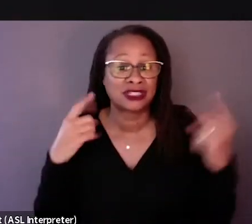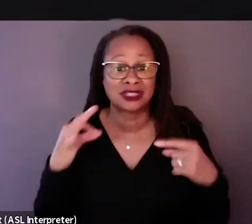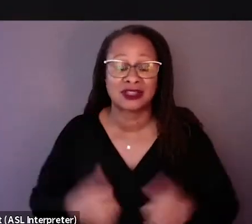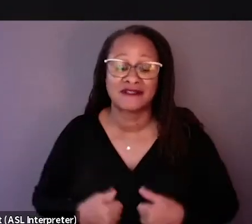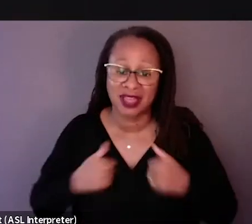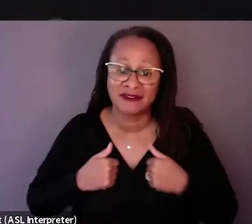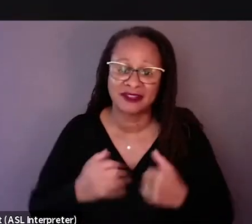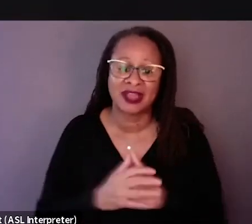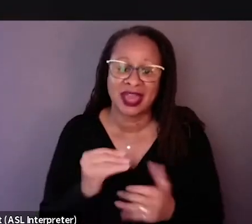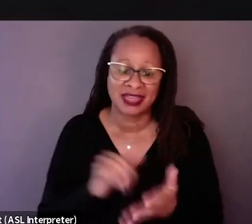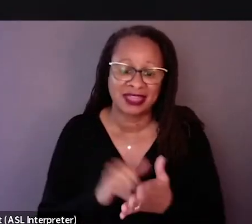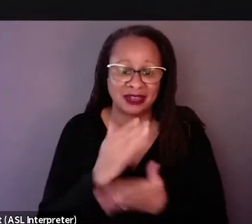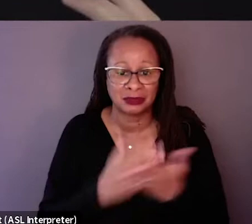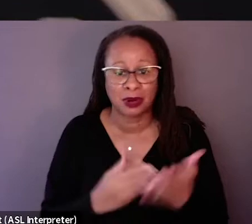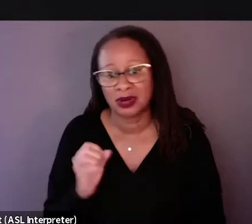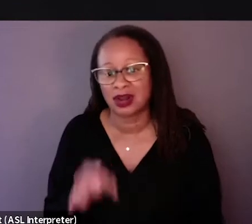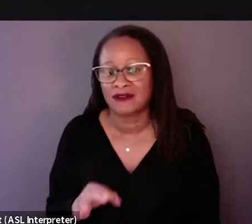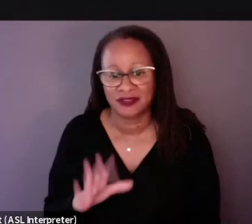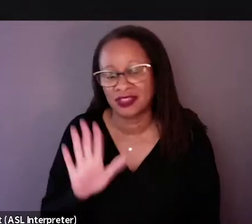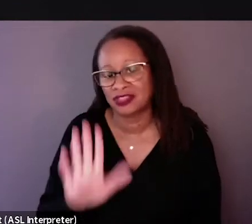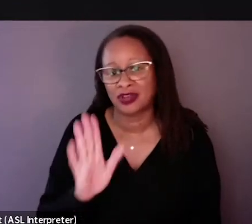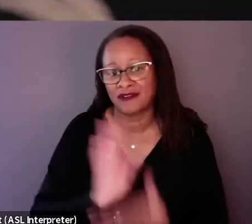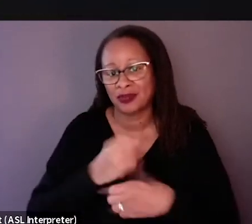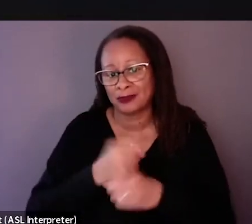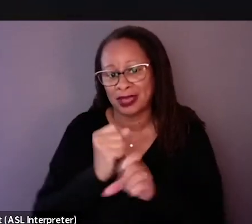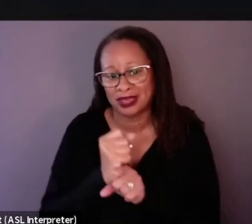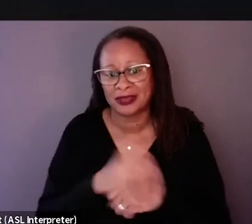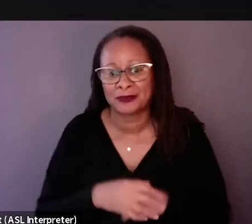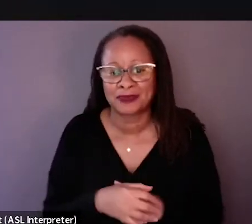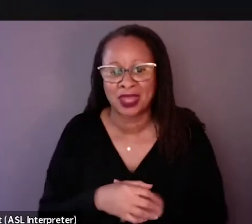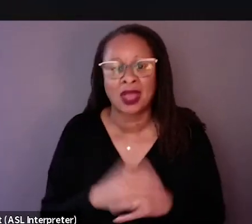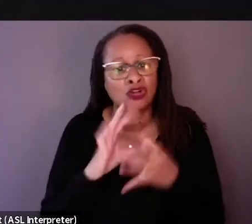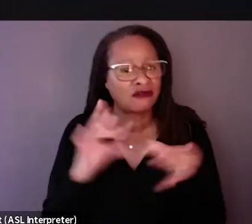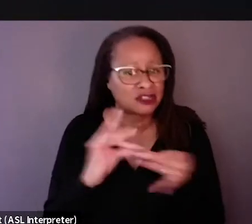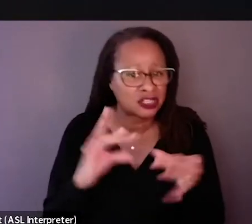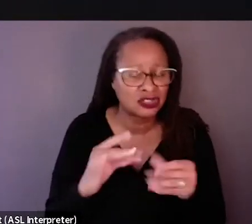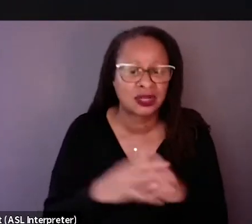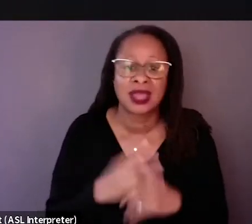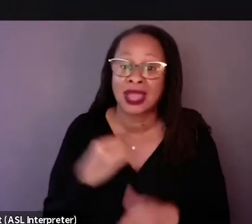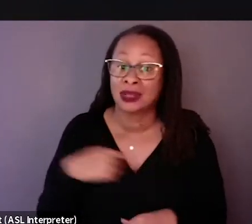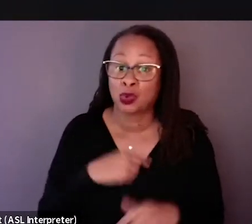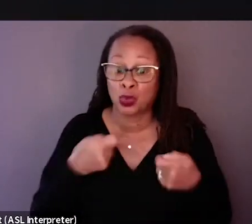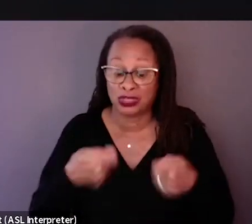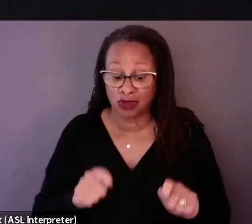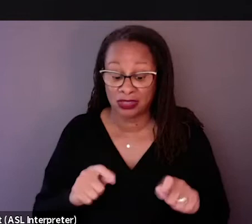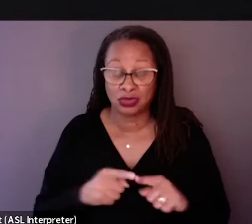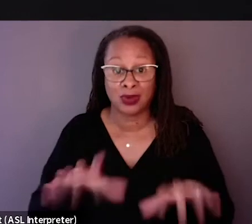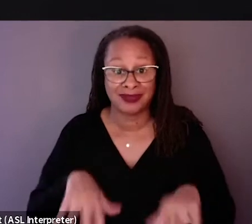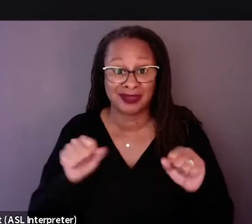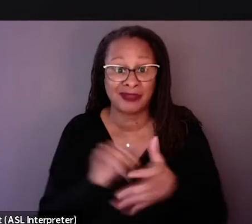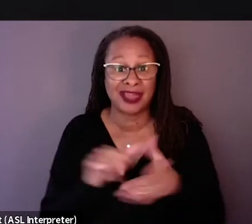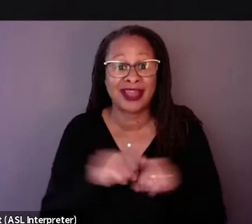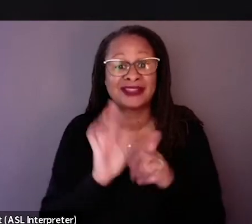And that is a part of their, that's a part of their filmmaking, it's a part of their conversations, and we try to adopt that as well as a